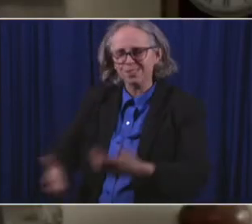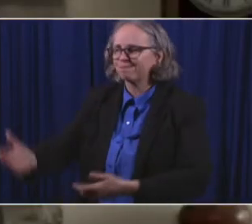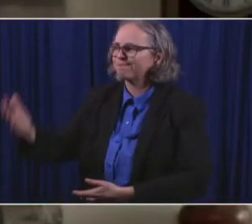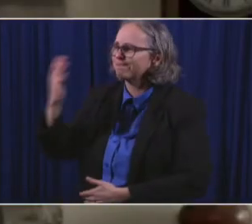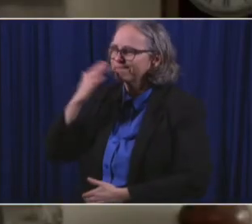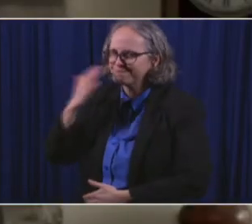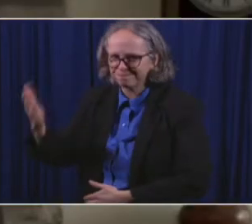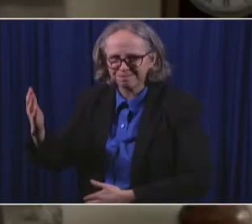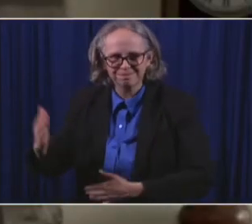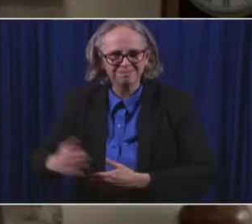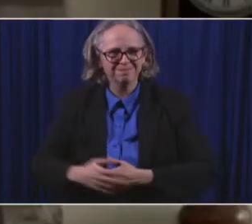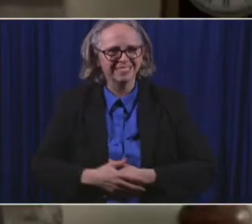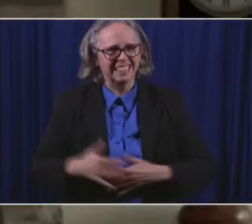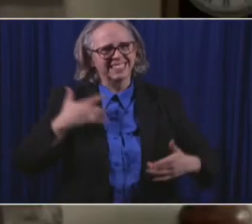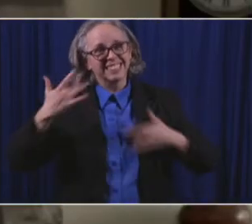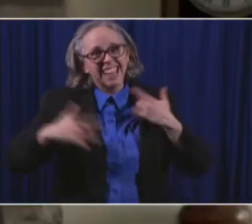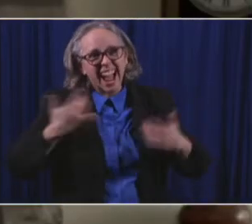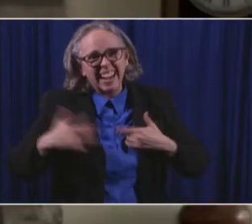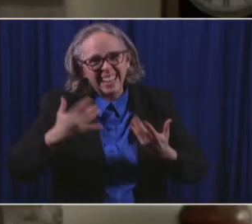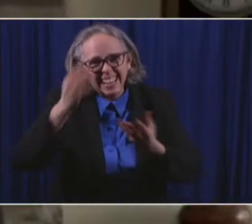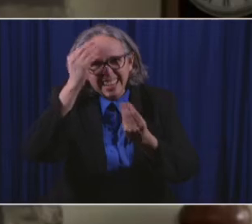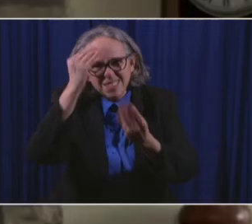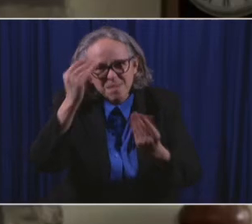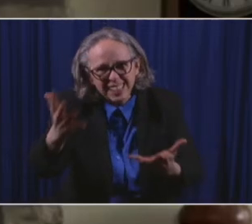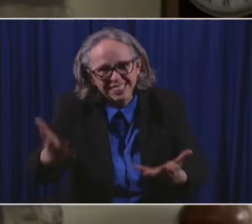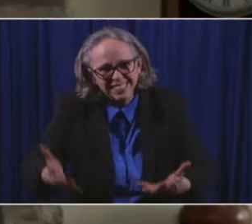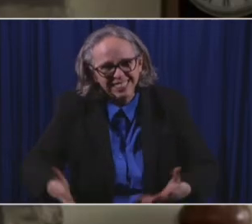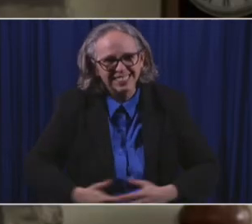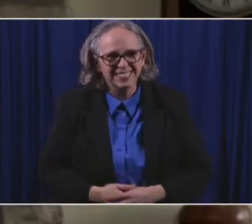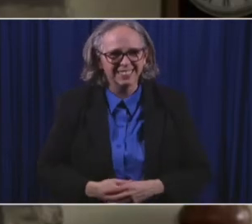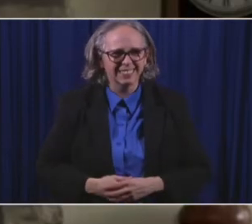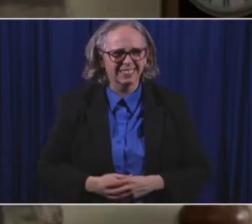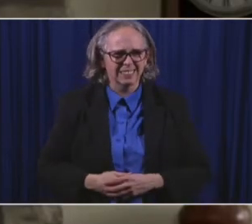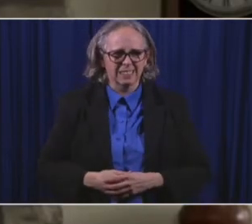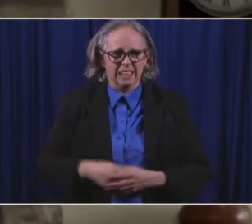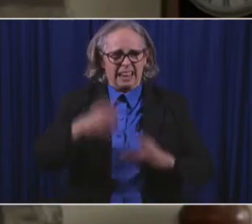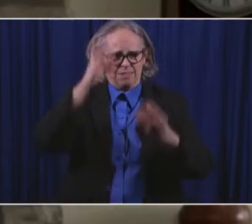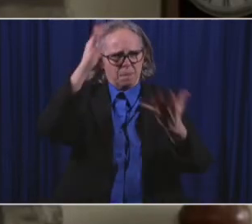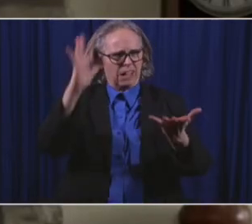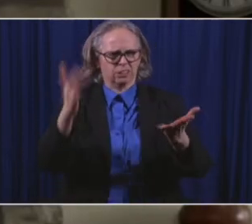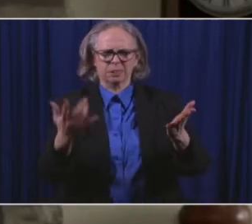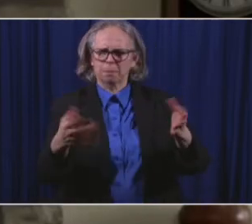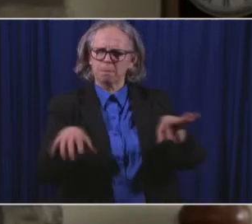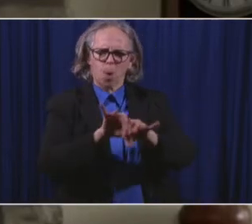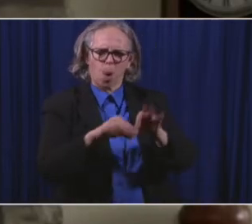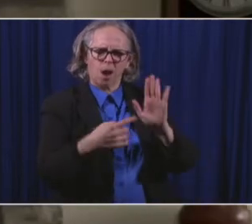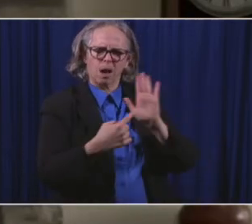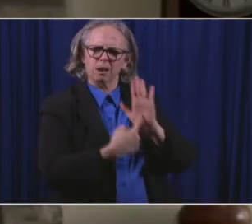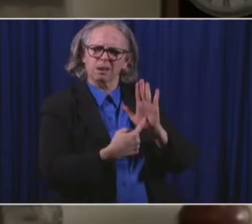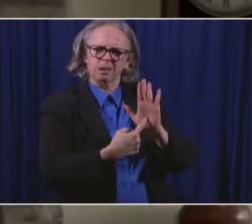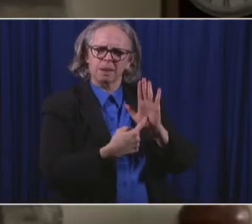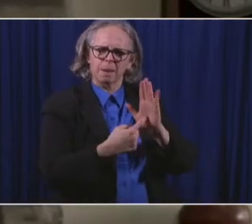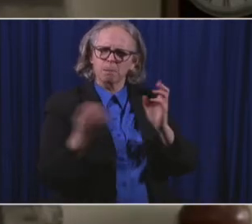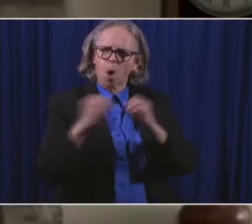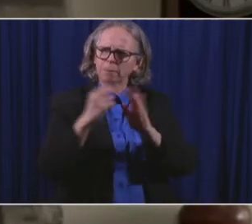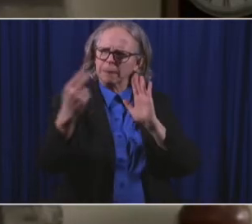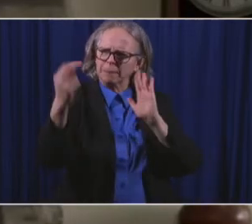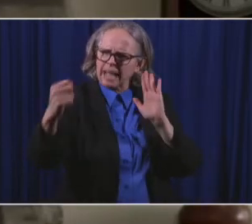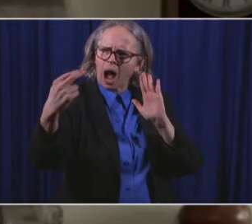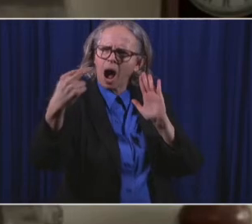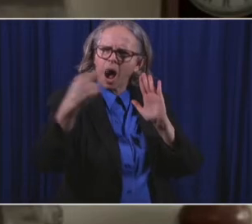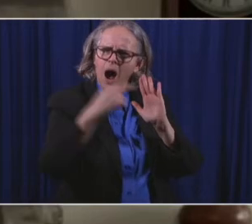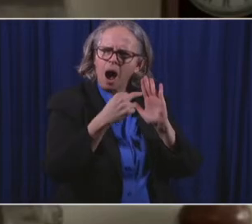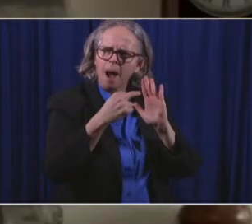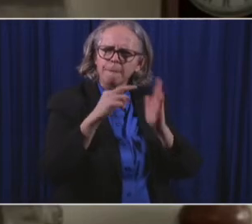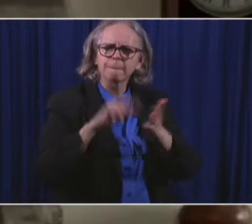The more eyes on information, and the more you make that information available, you should get better decisions. And it's not